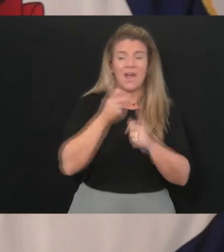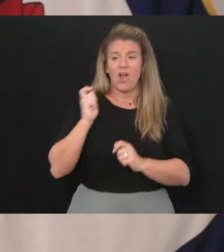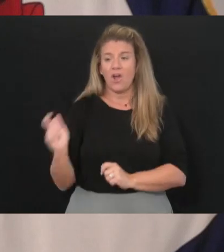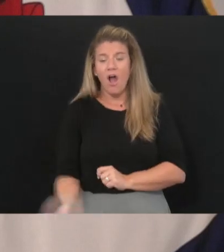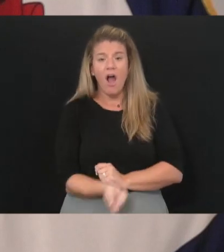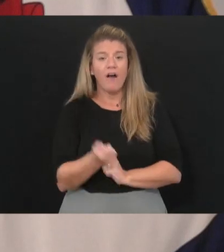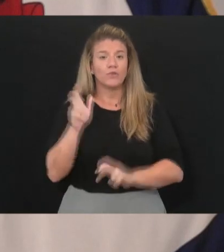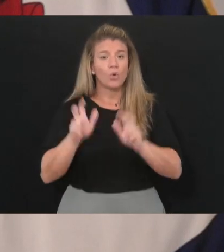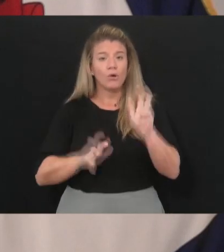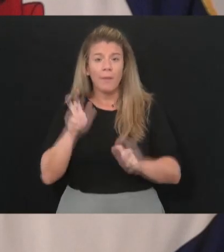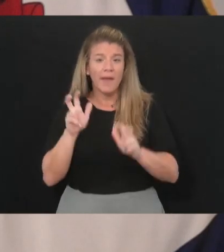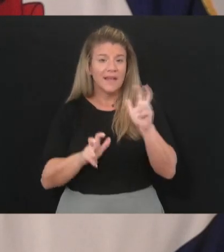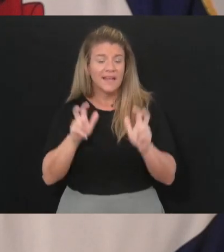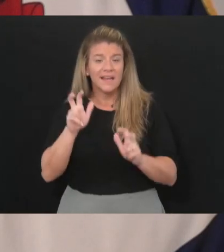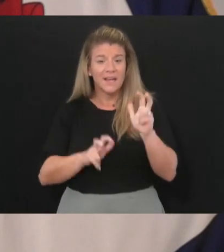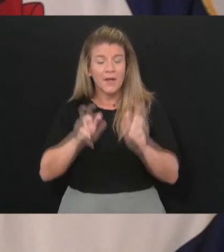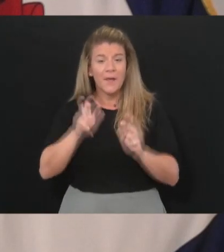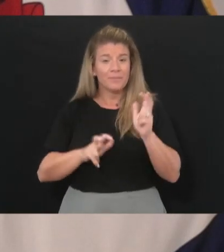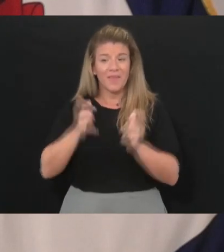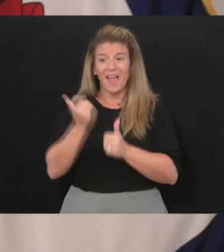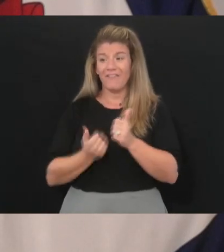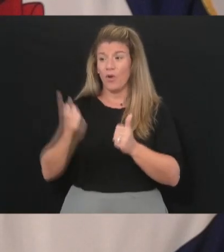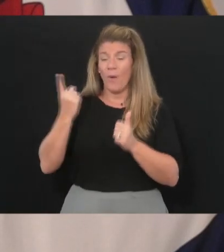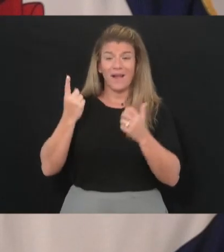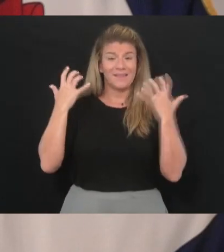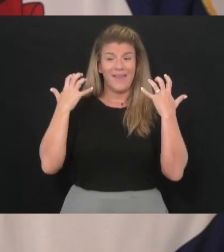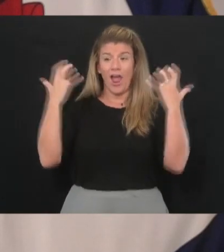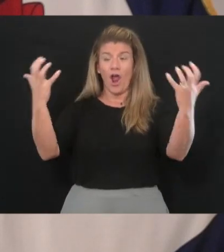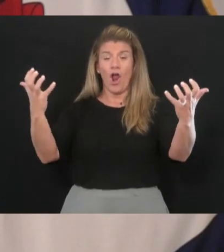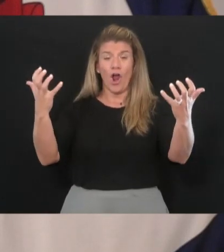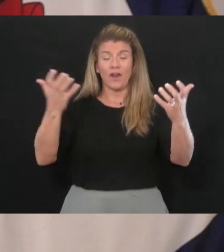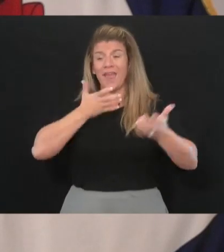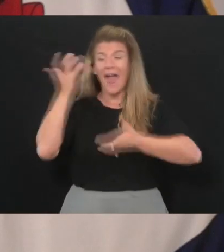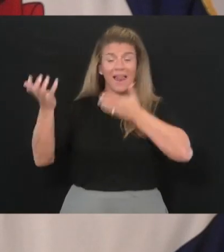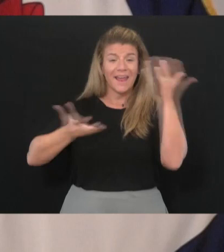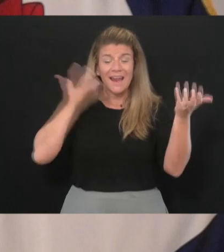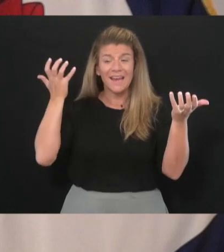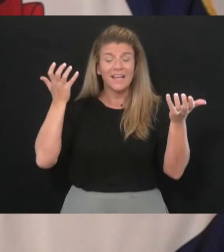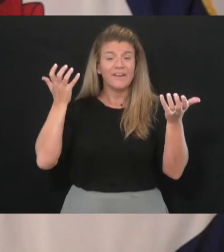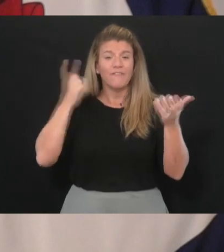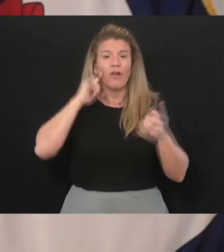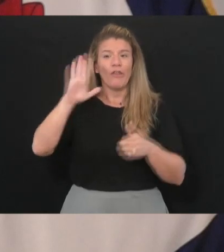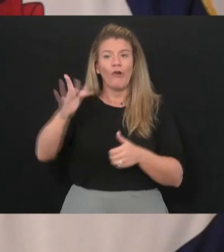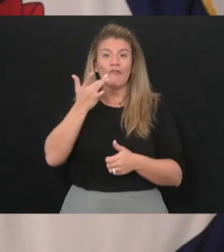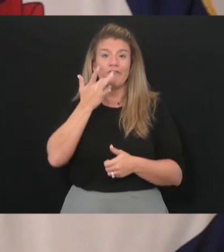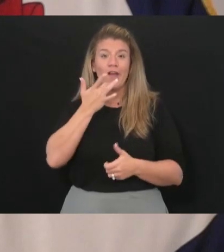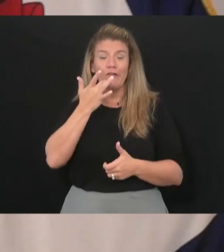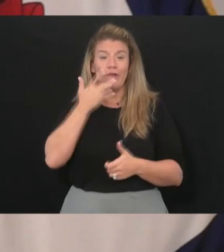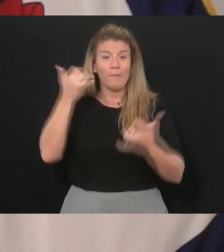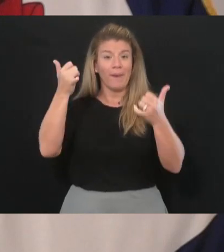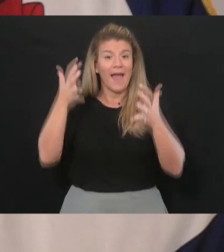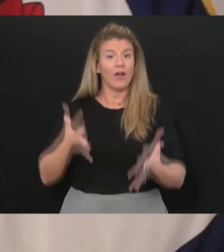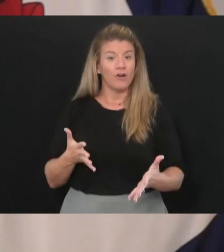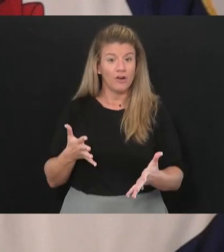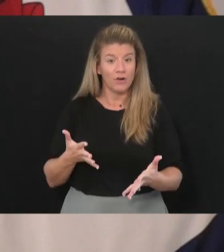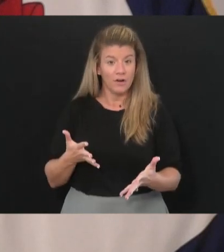tournament. They're all screaming for Tiger Woods or whomever it may be,